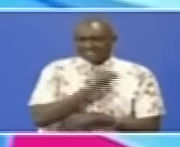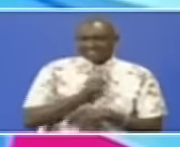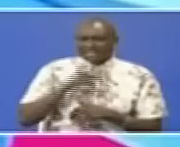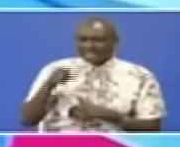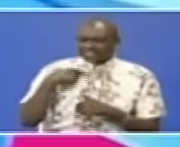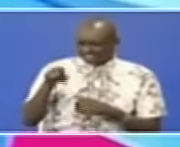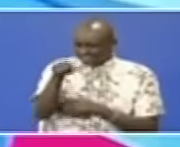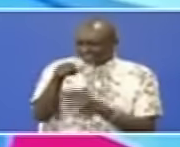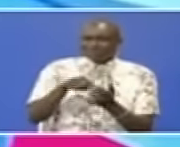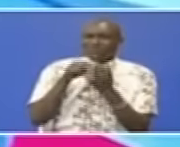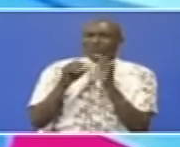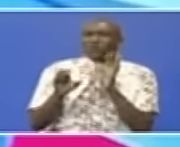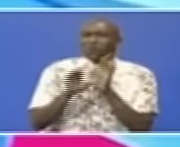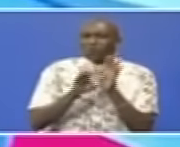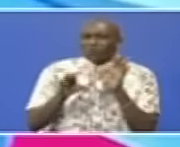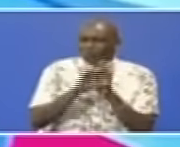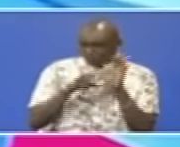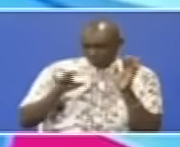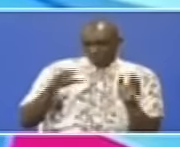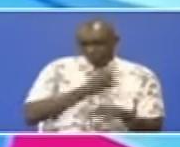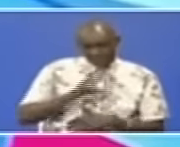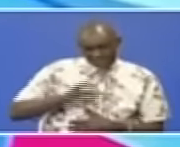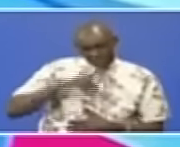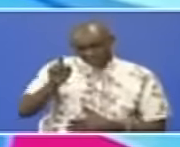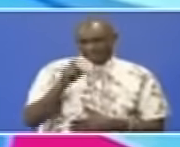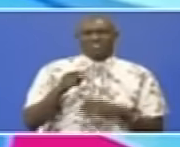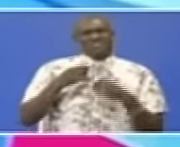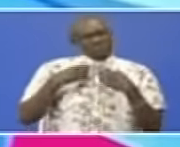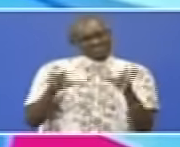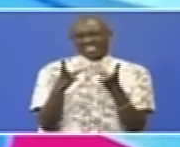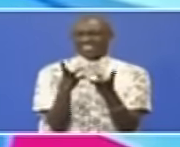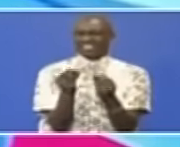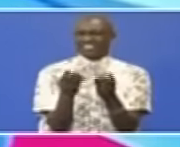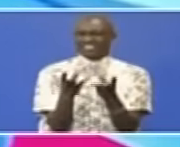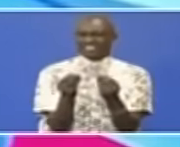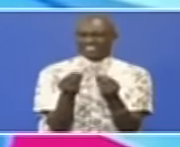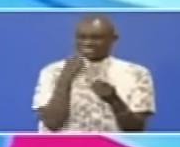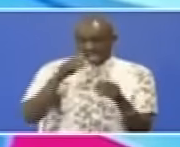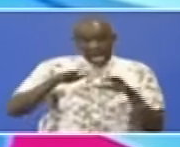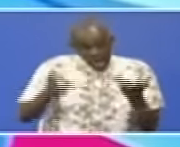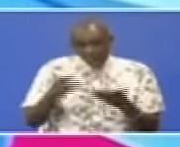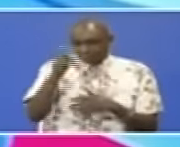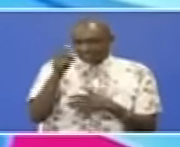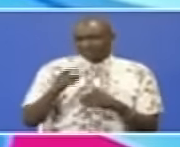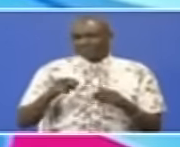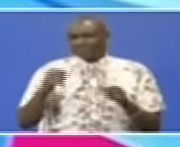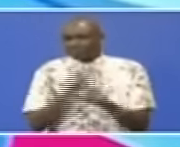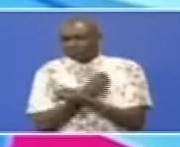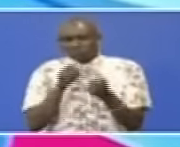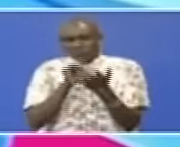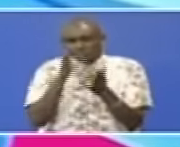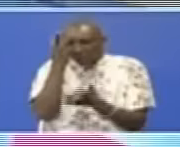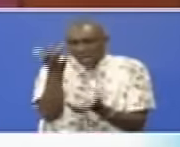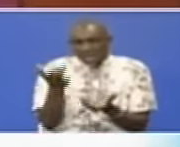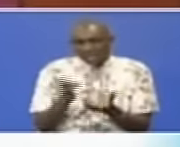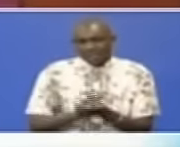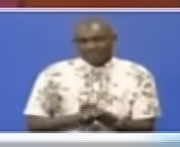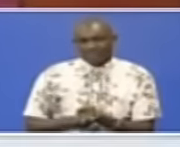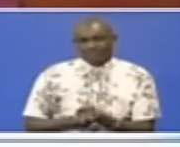special committee of letting Wa Iria off the hook too easily. Patrick Amimo tells us how Wa Iria survived.